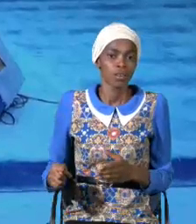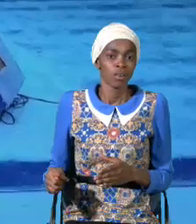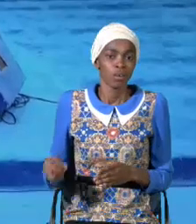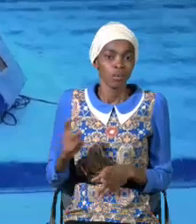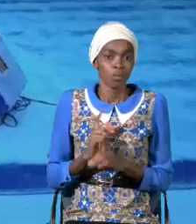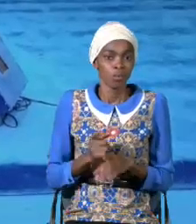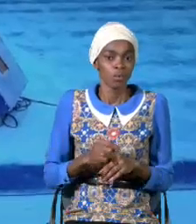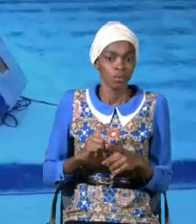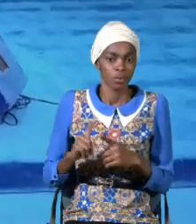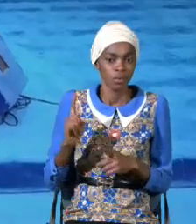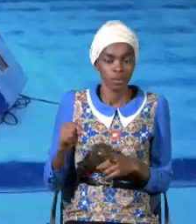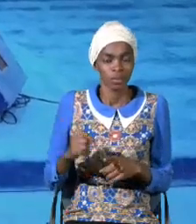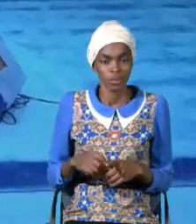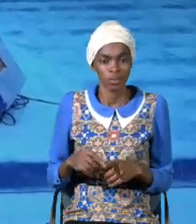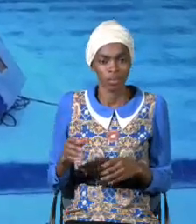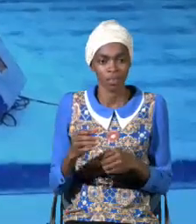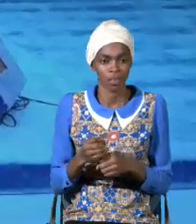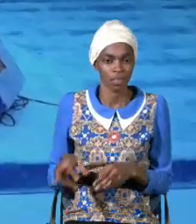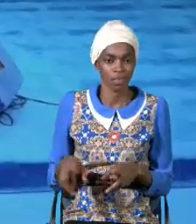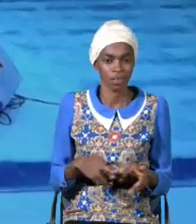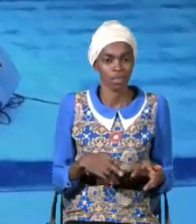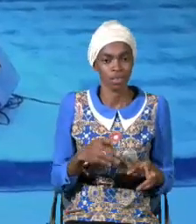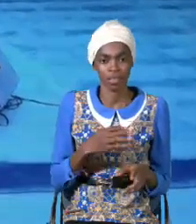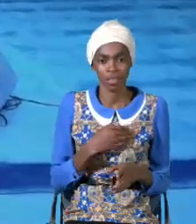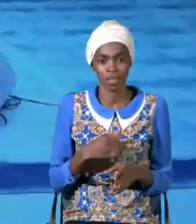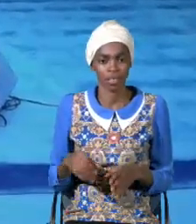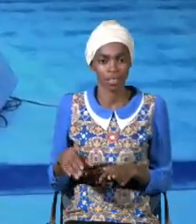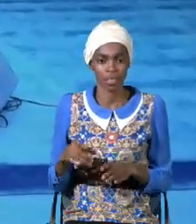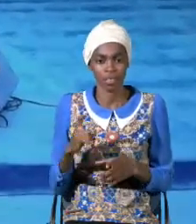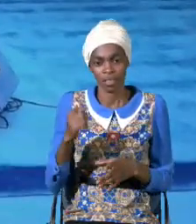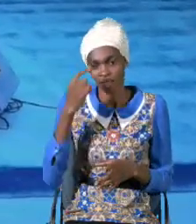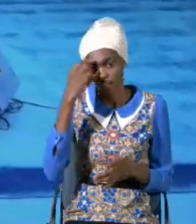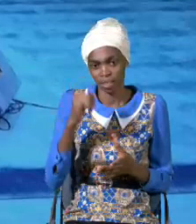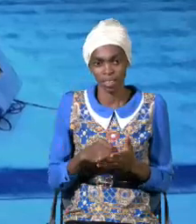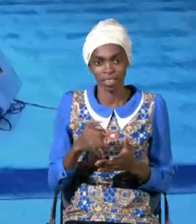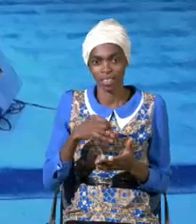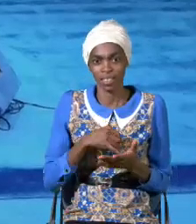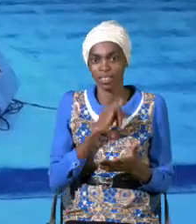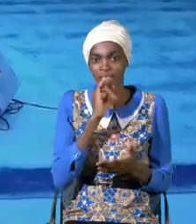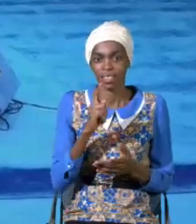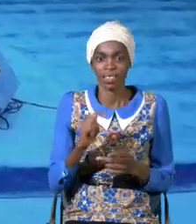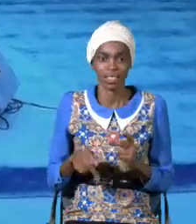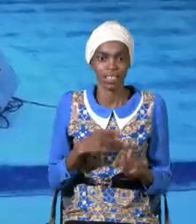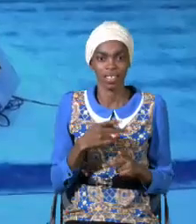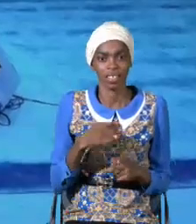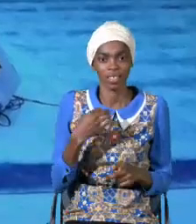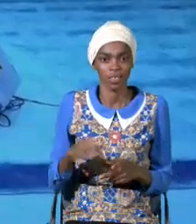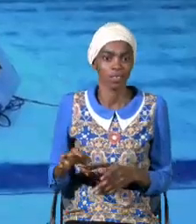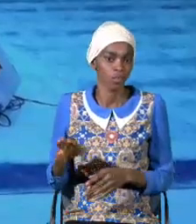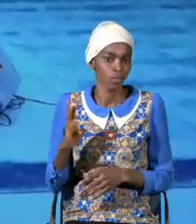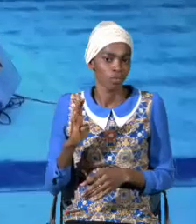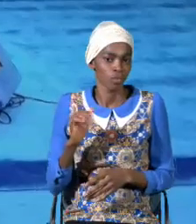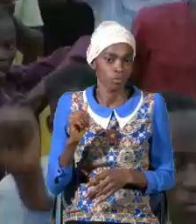start. They thought it was, you know, their kind of ball. I was talking of the ball of